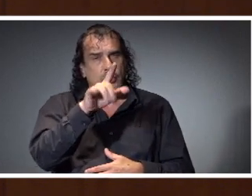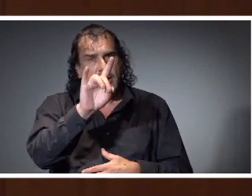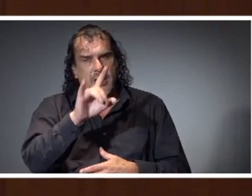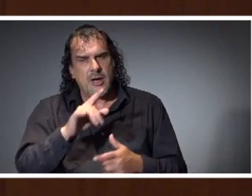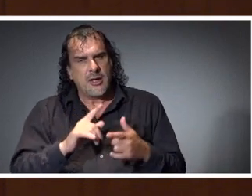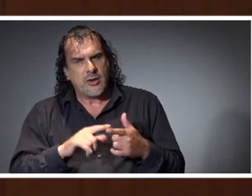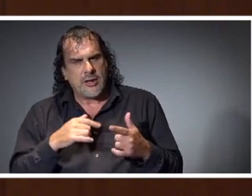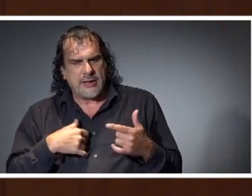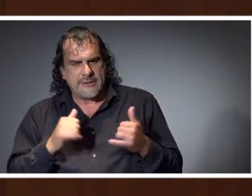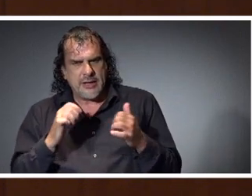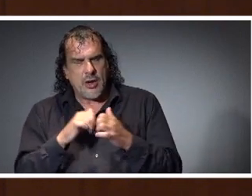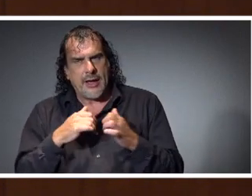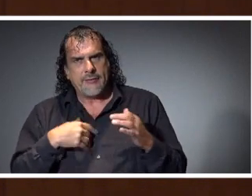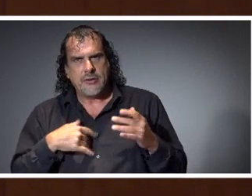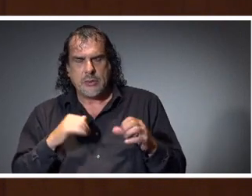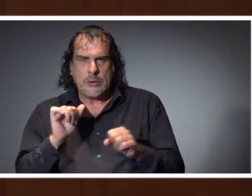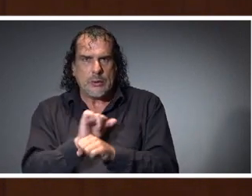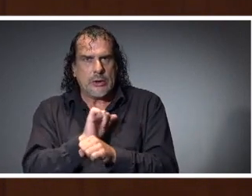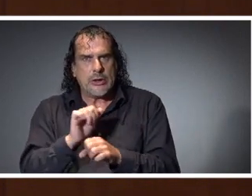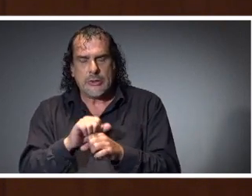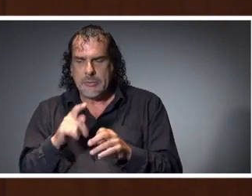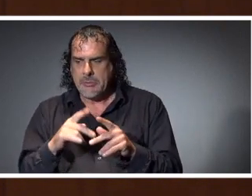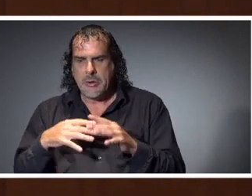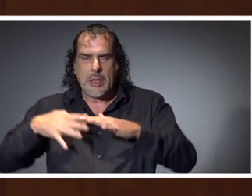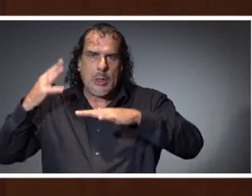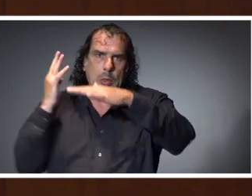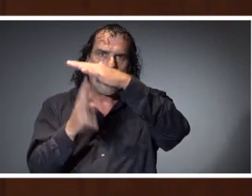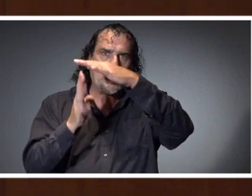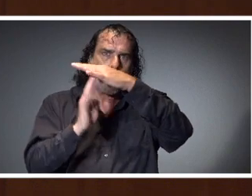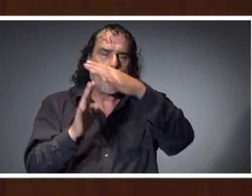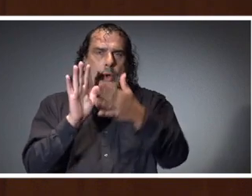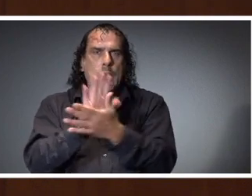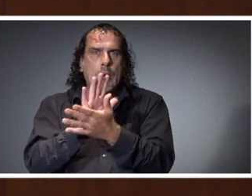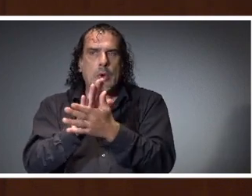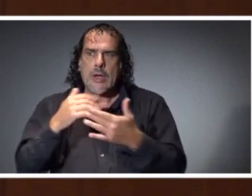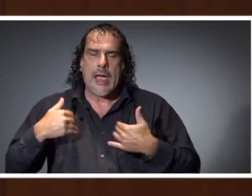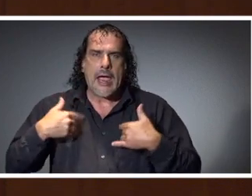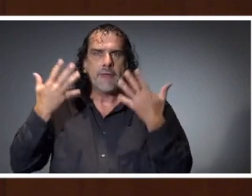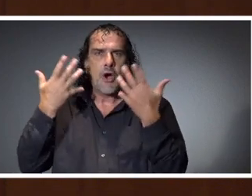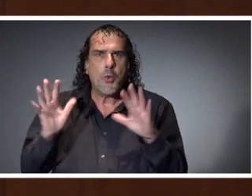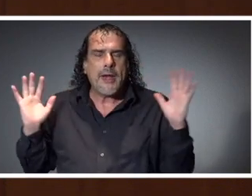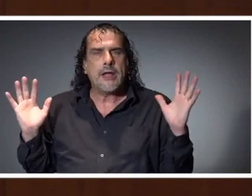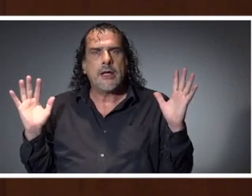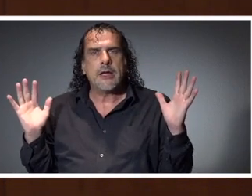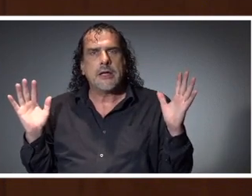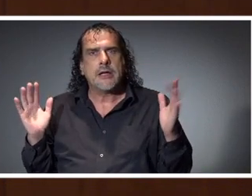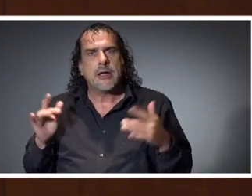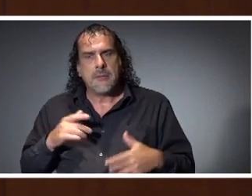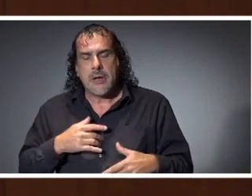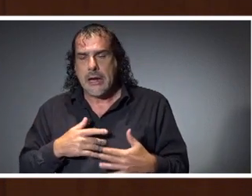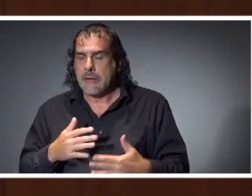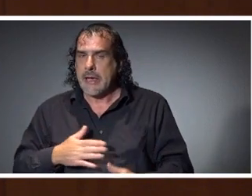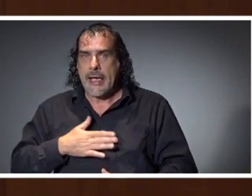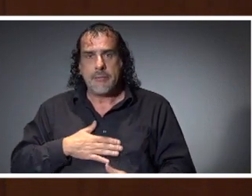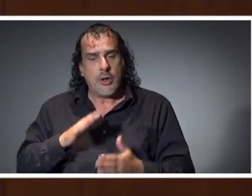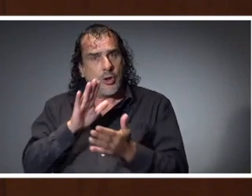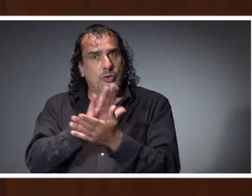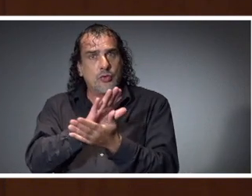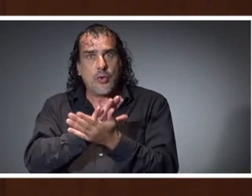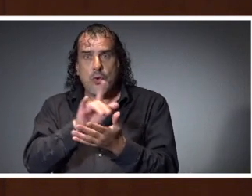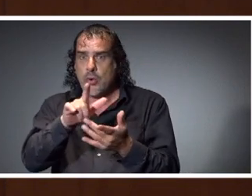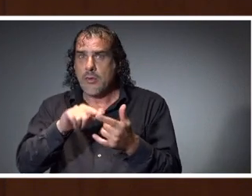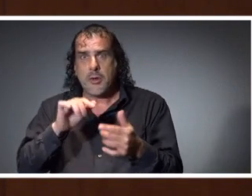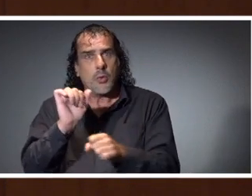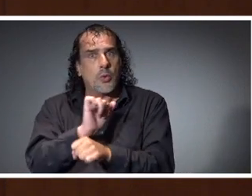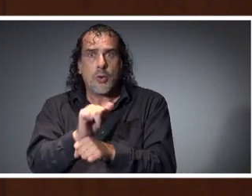headwinds as far as kids coming into school with coronavirus, but I would like to commend our school systems for jumping on this. This high number is